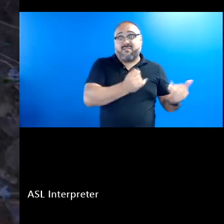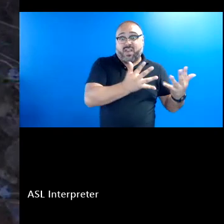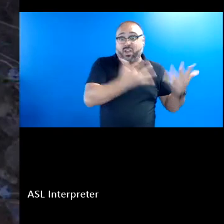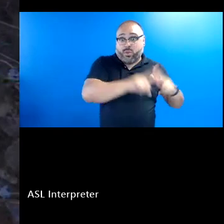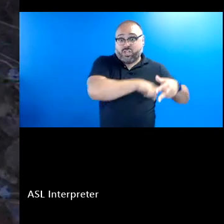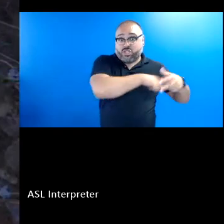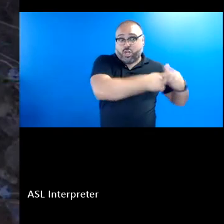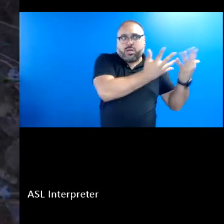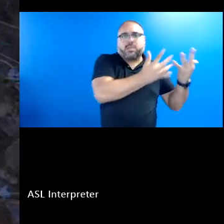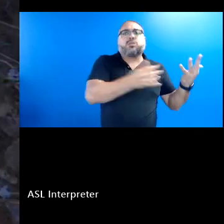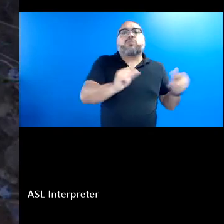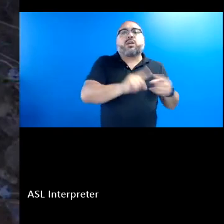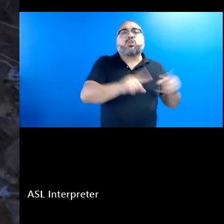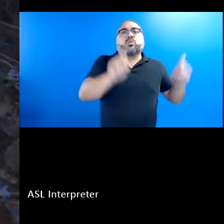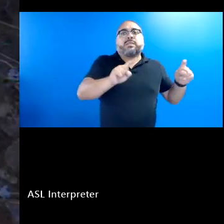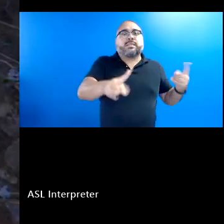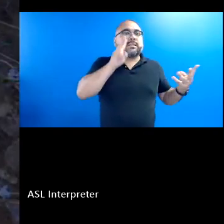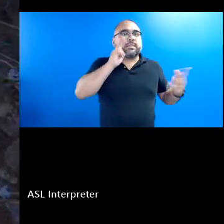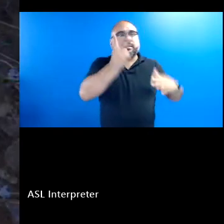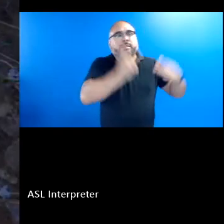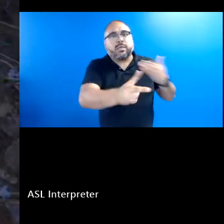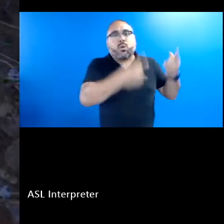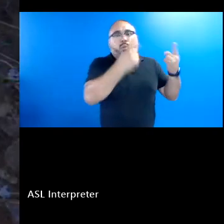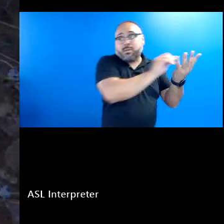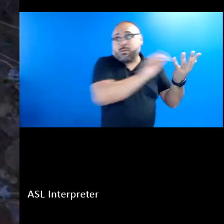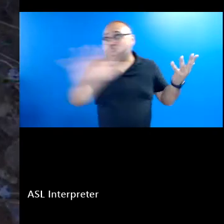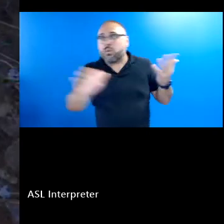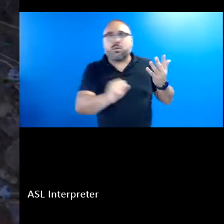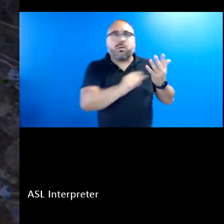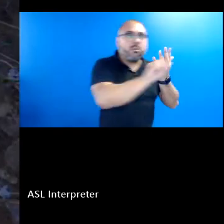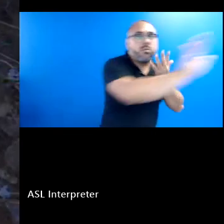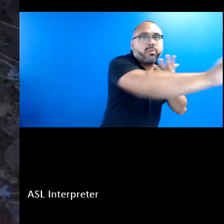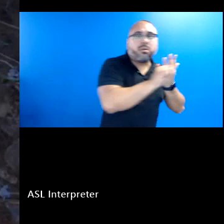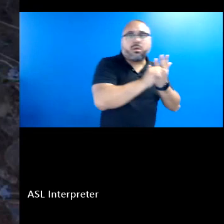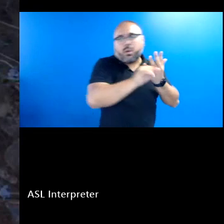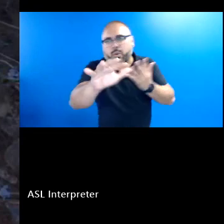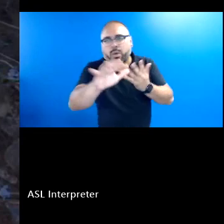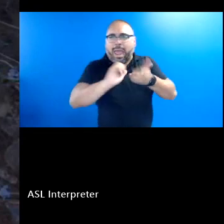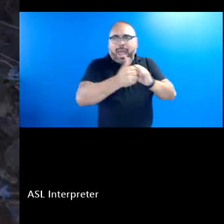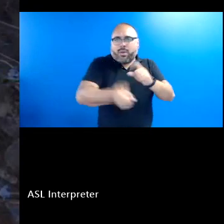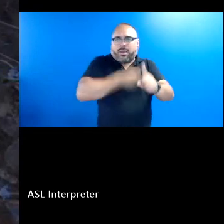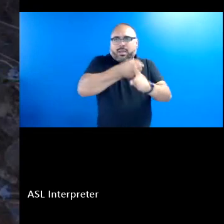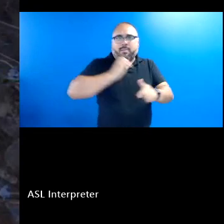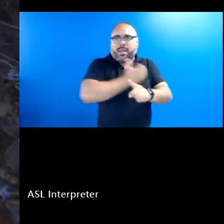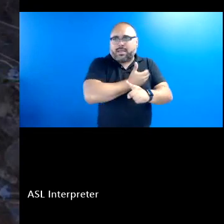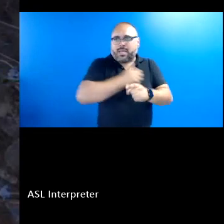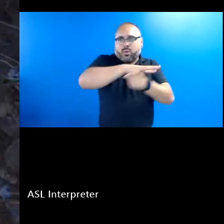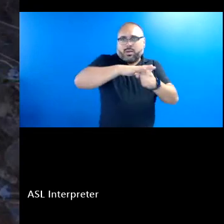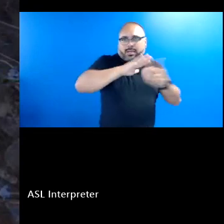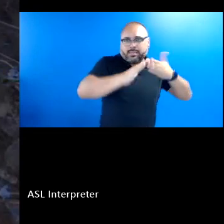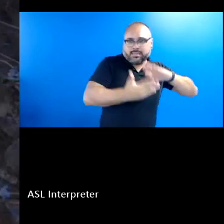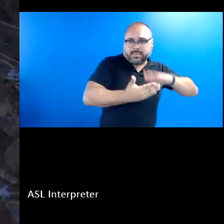might impact our facilities, our infrastructure, and maybe we might have to de-energize our lines before that fire gets close to